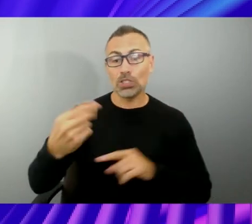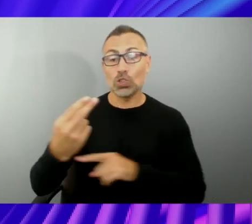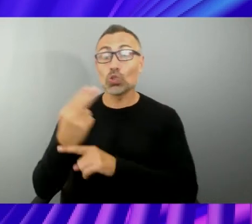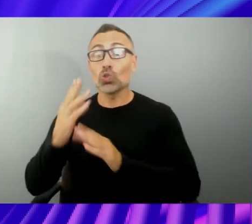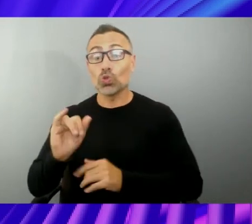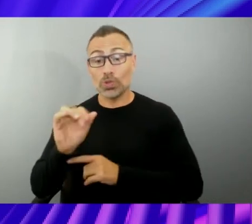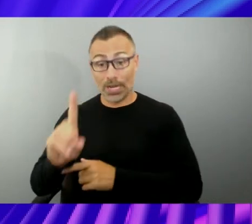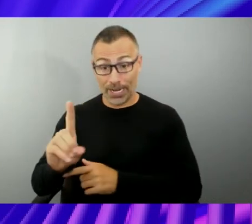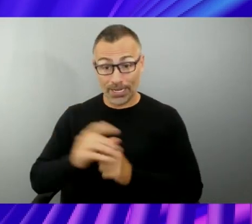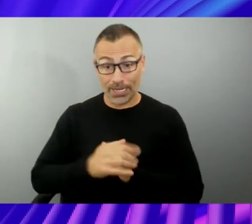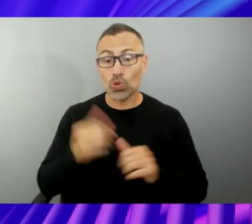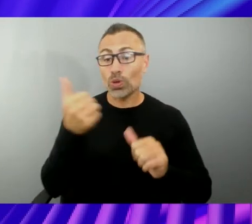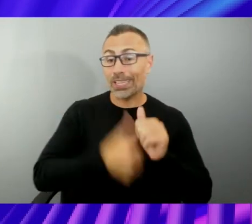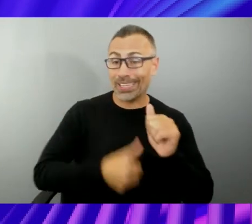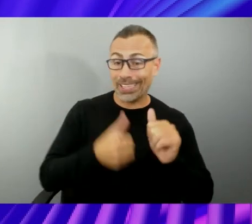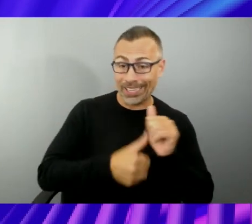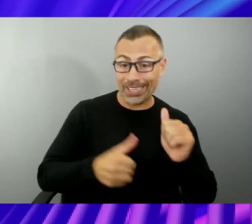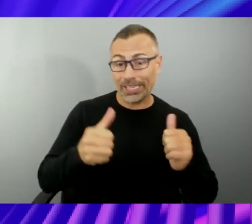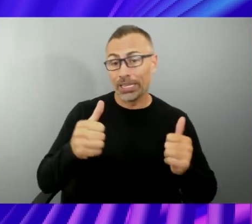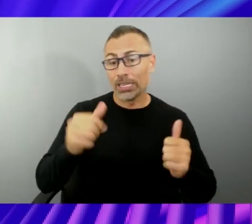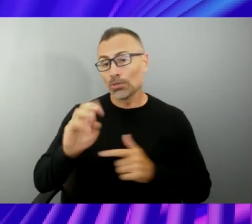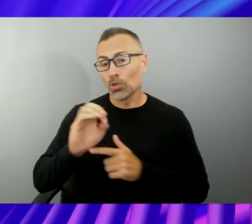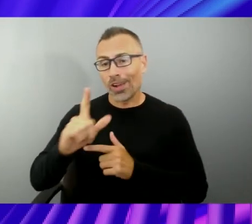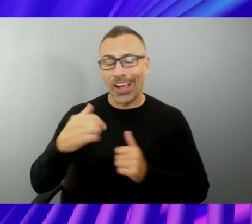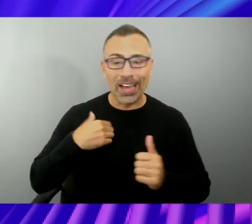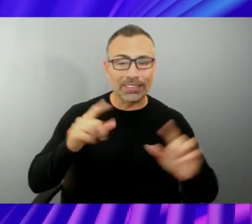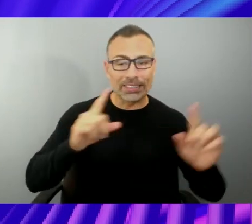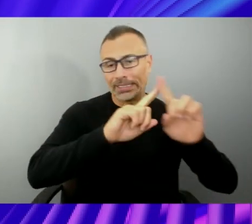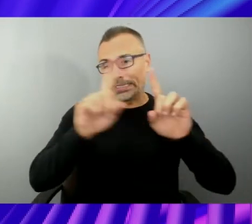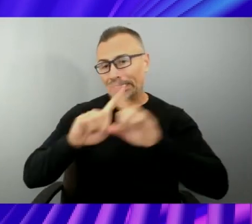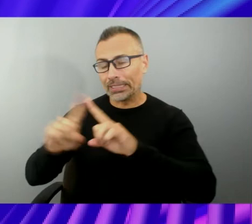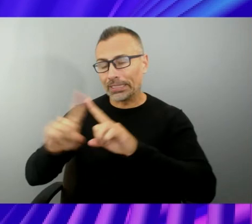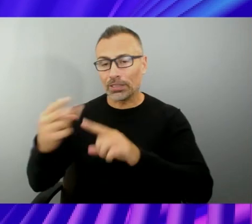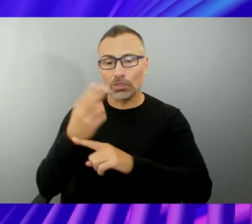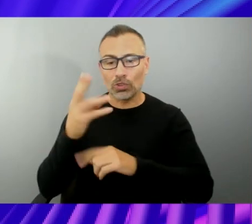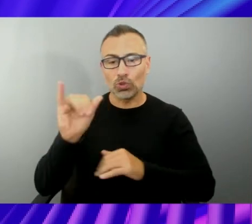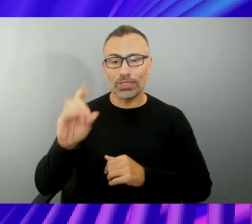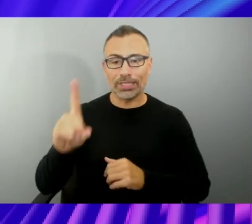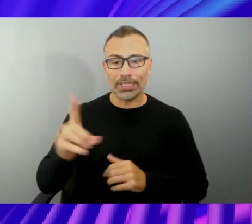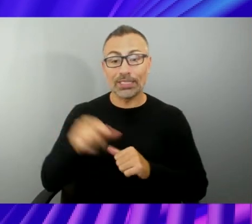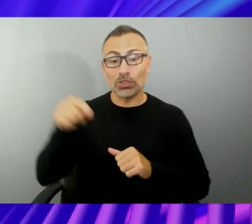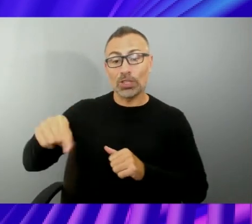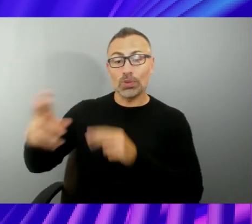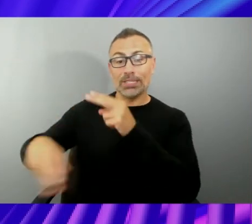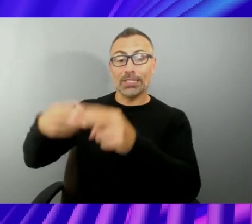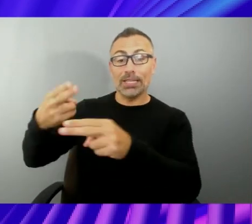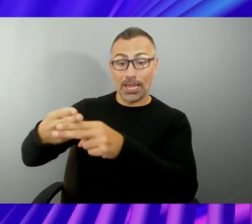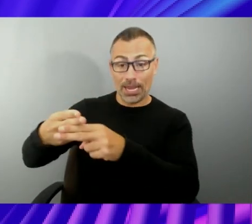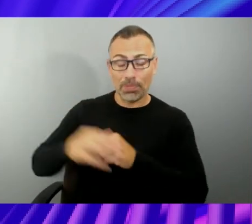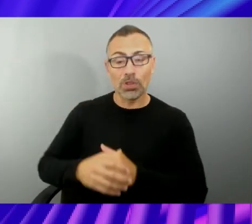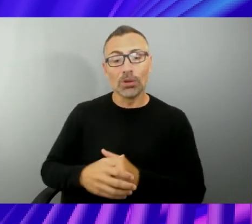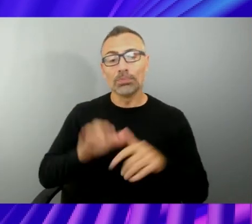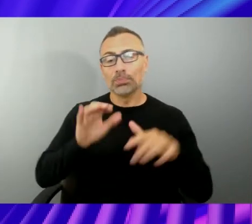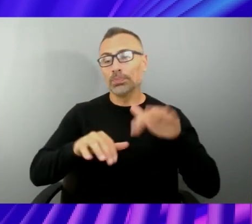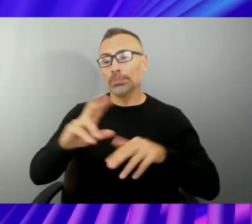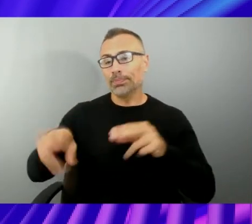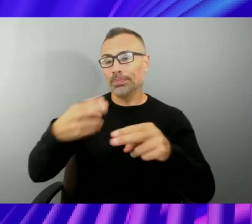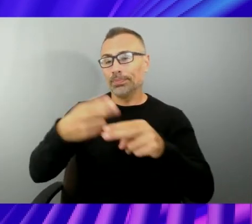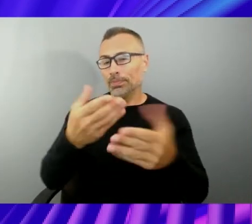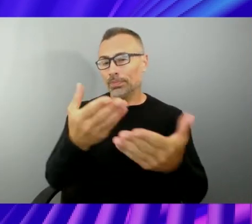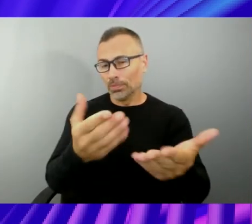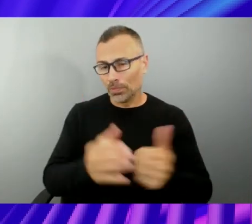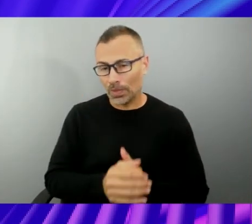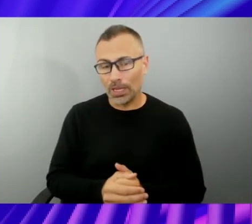of user ID. Here, user ID is the name. That's the reason we are just going to put the name. And then as soon as you enter Ping